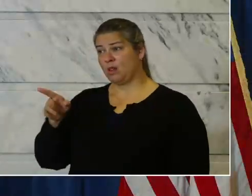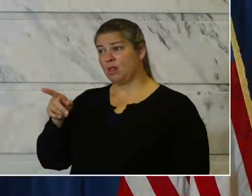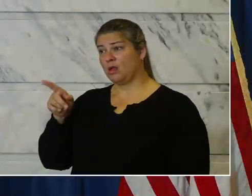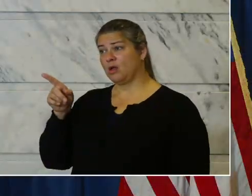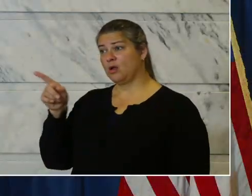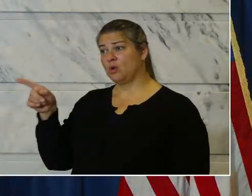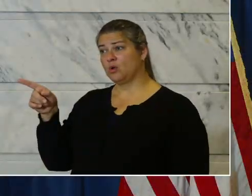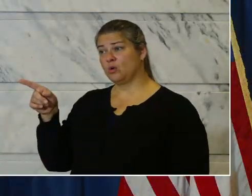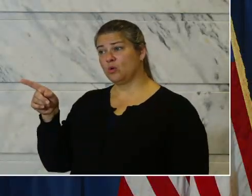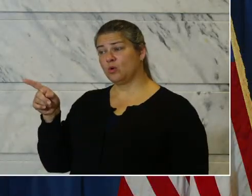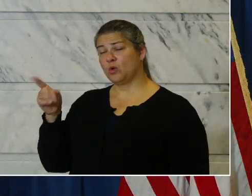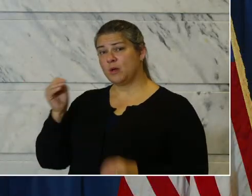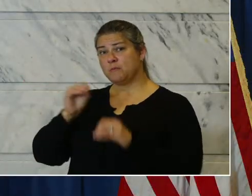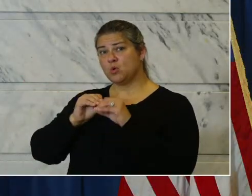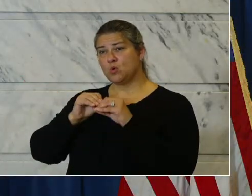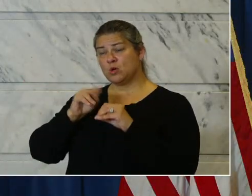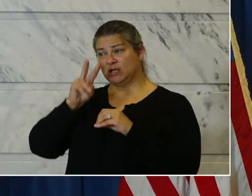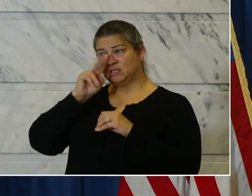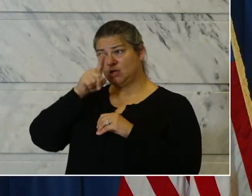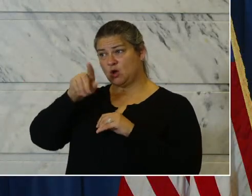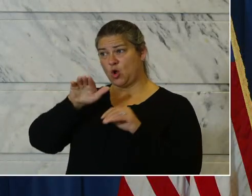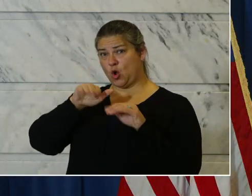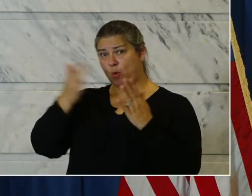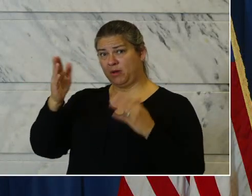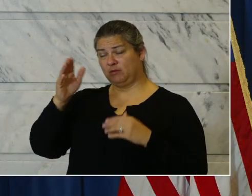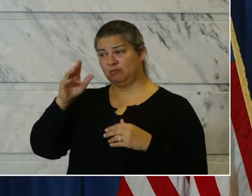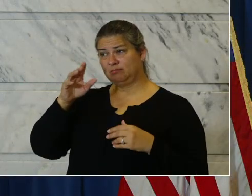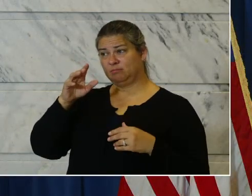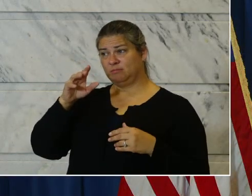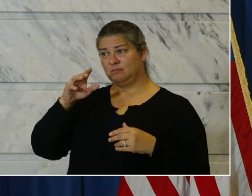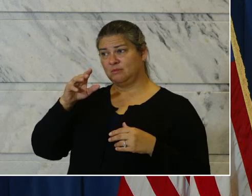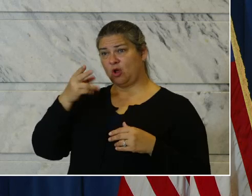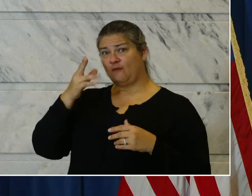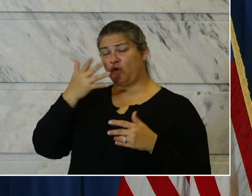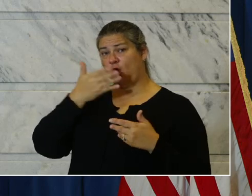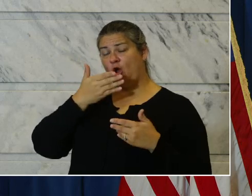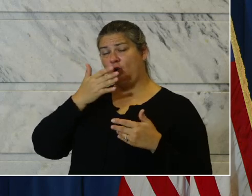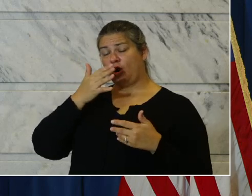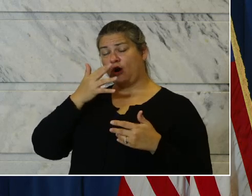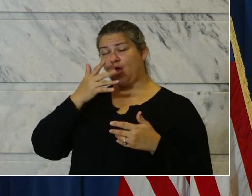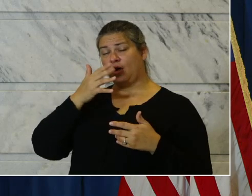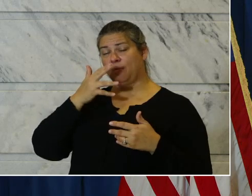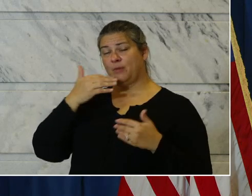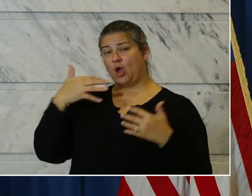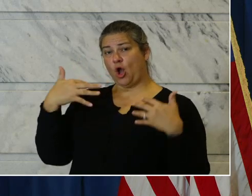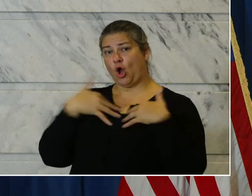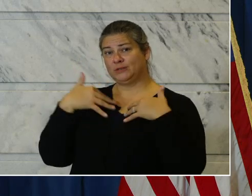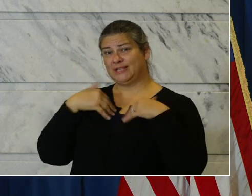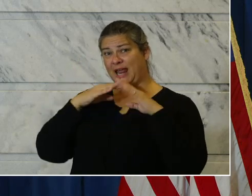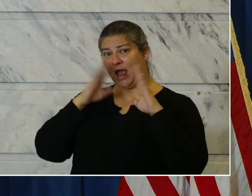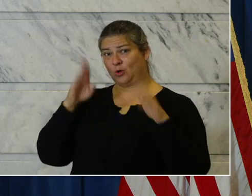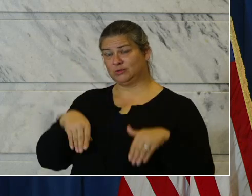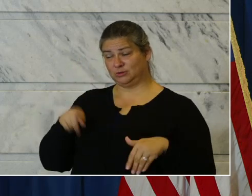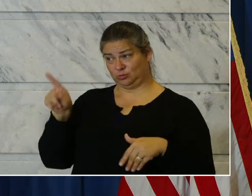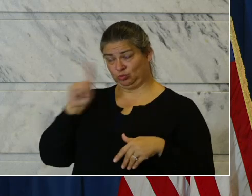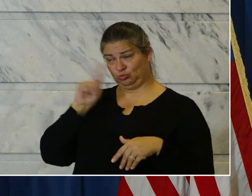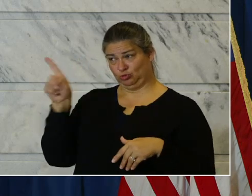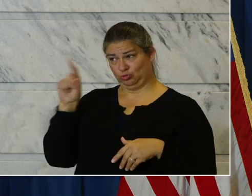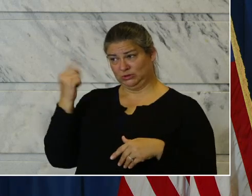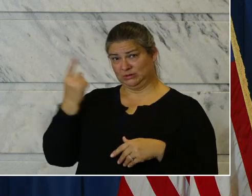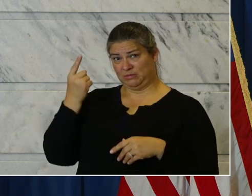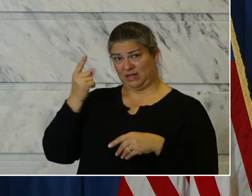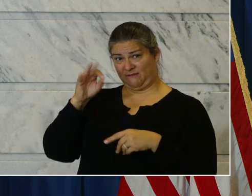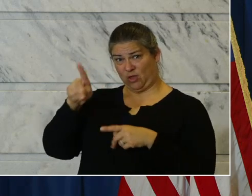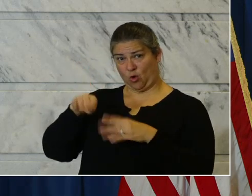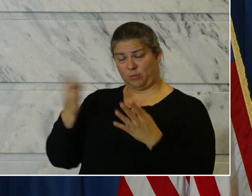to the public and operate mostly on the weekends when they attract a big crowd? So we are just getting the first information on haunted